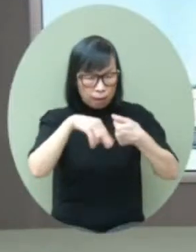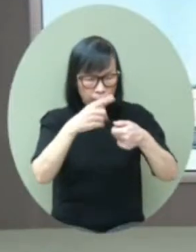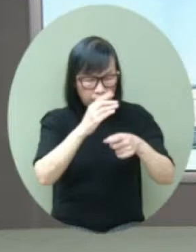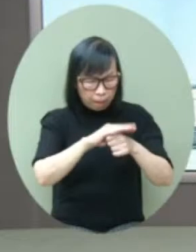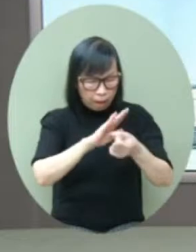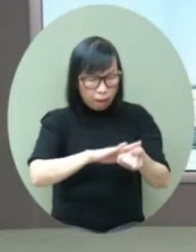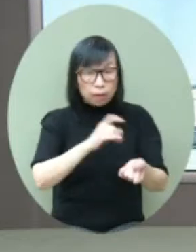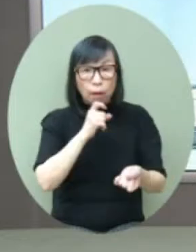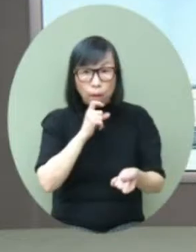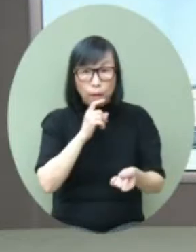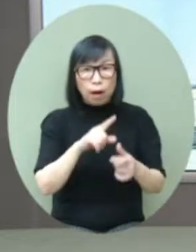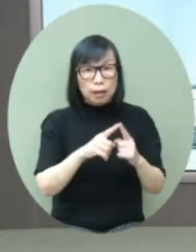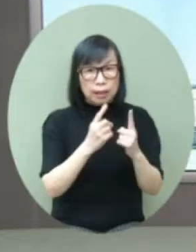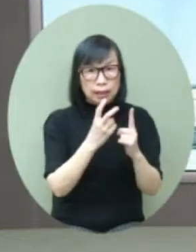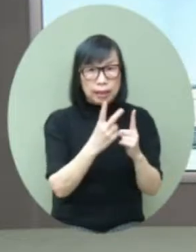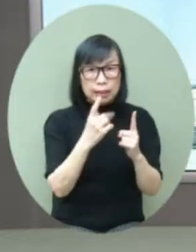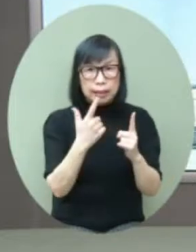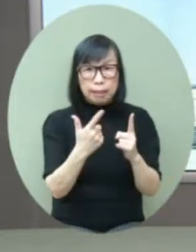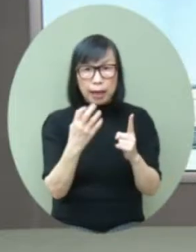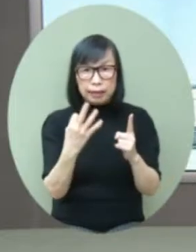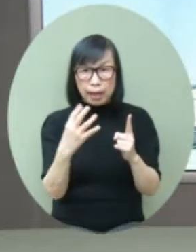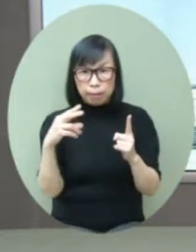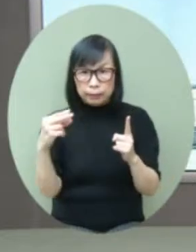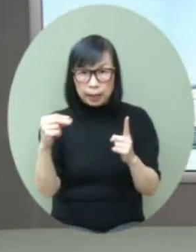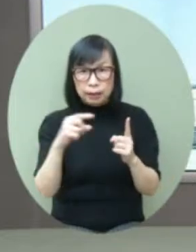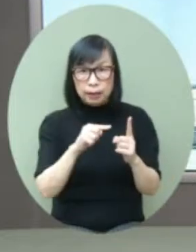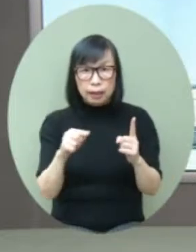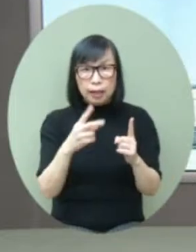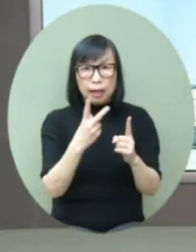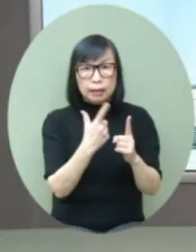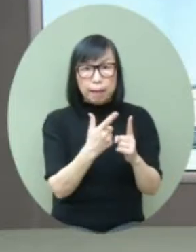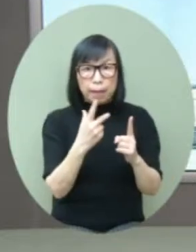We have 33 positive cases,